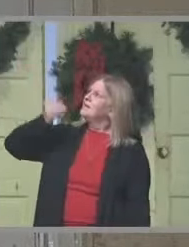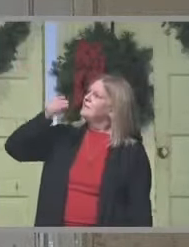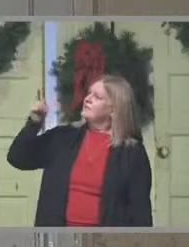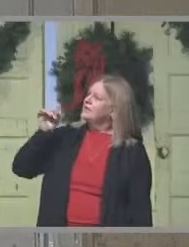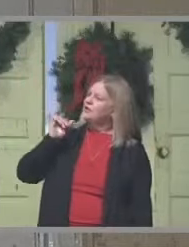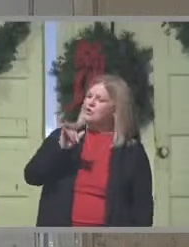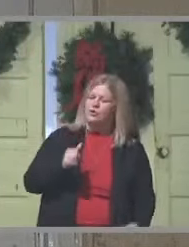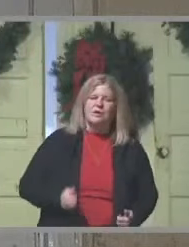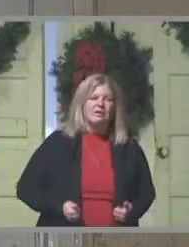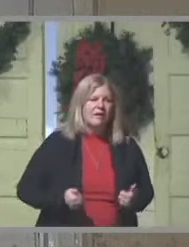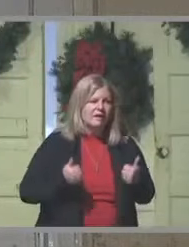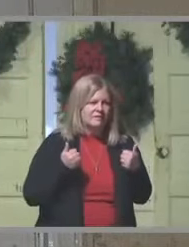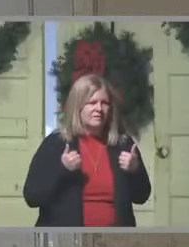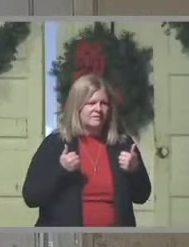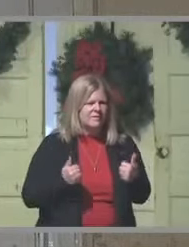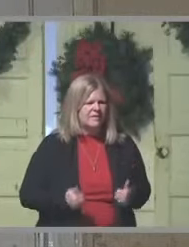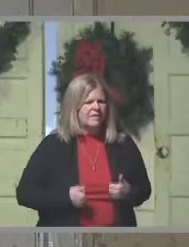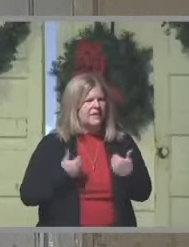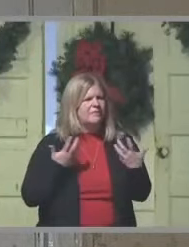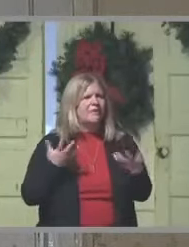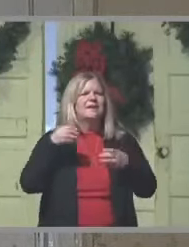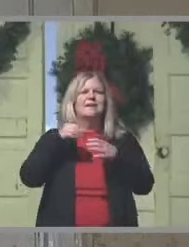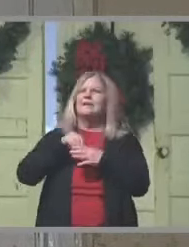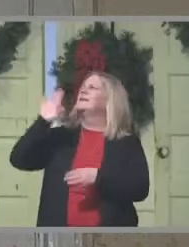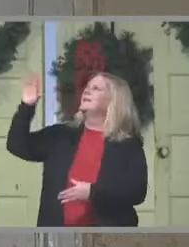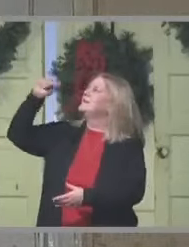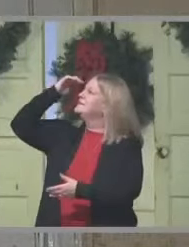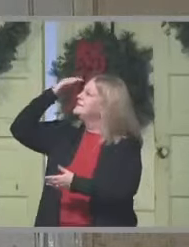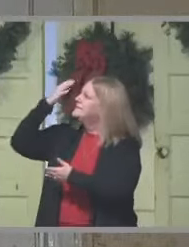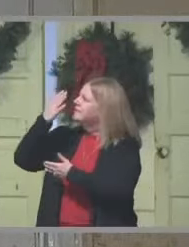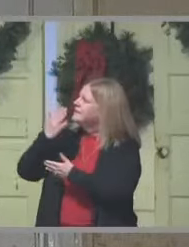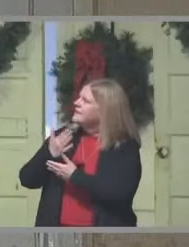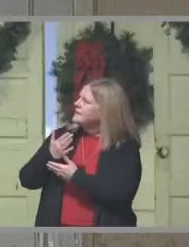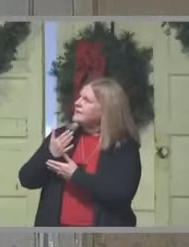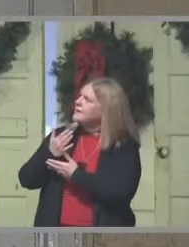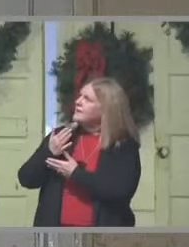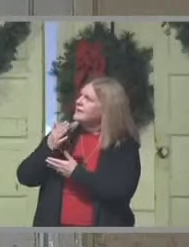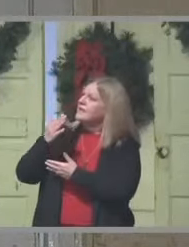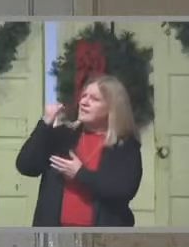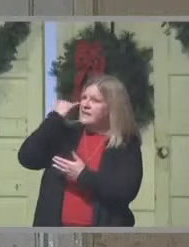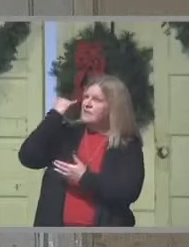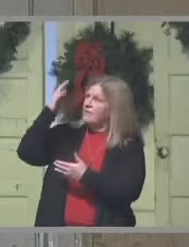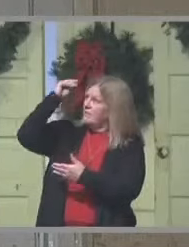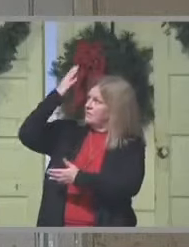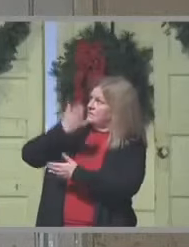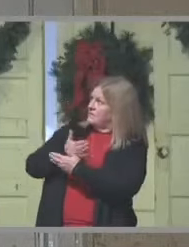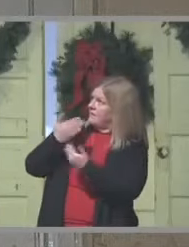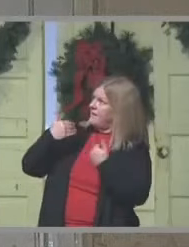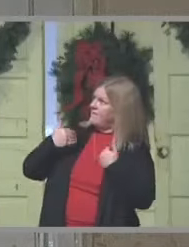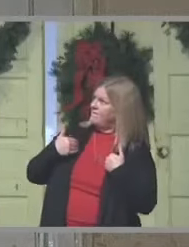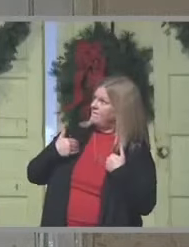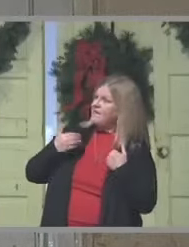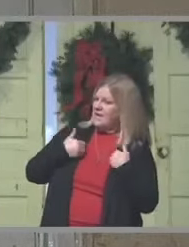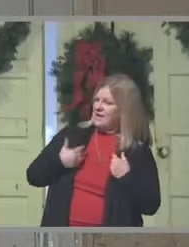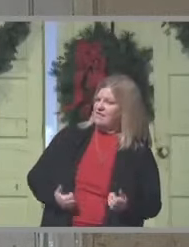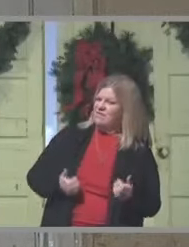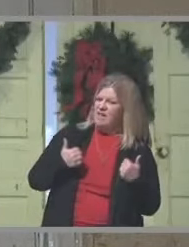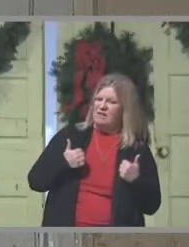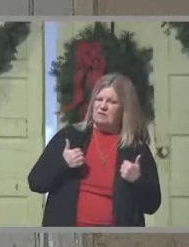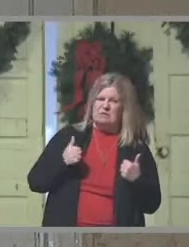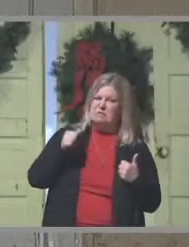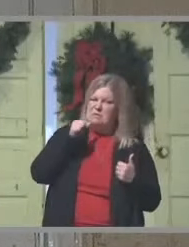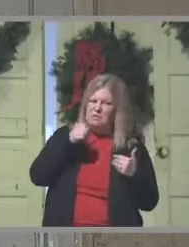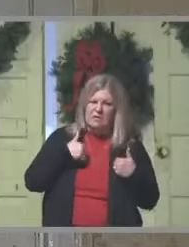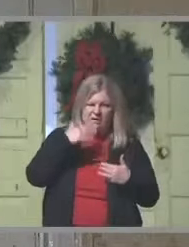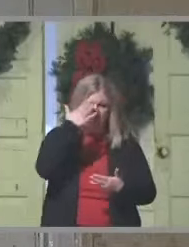life, and this life is in his Son. He who has the Son has the life. He who does not have the Son of